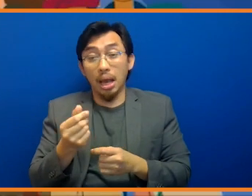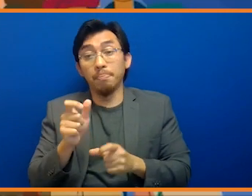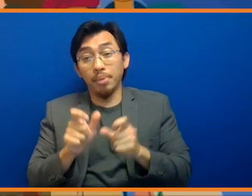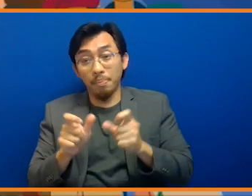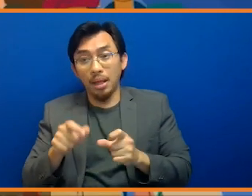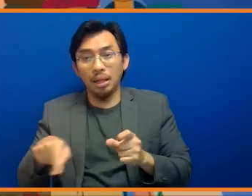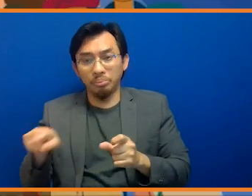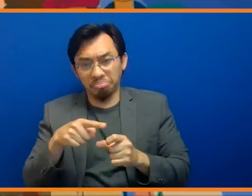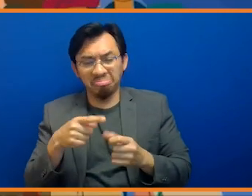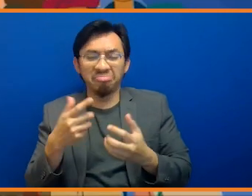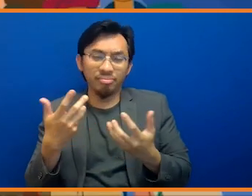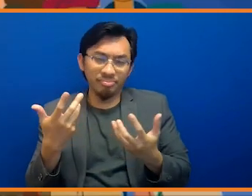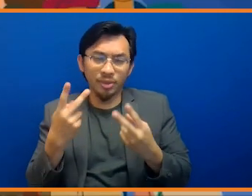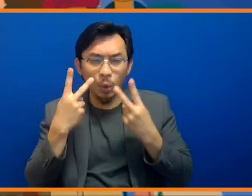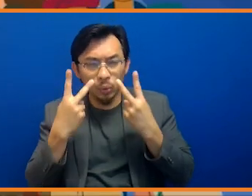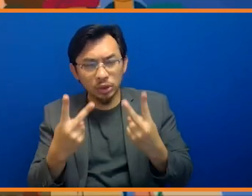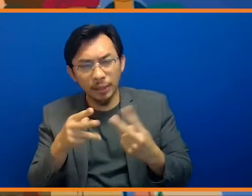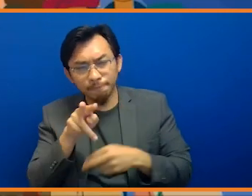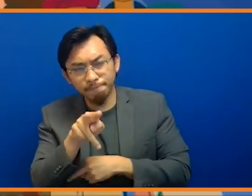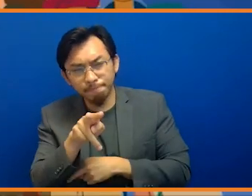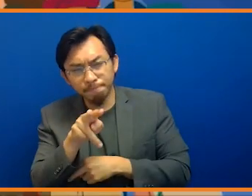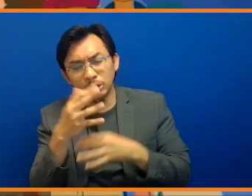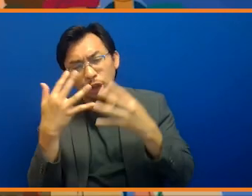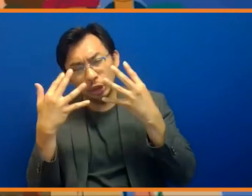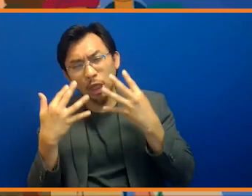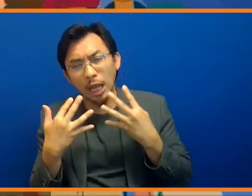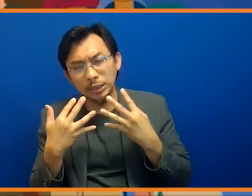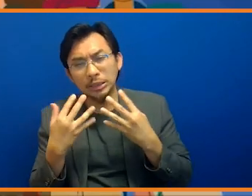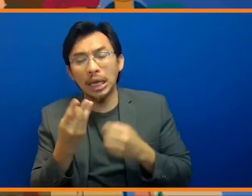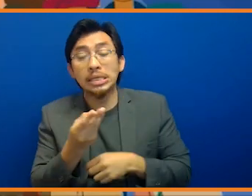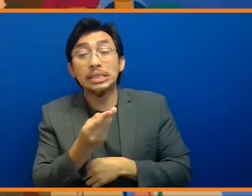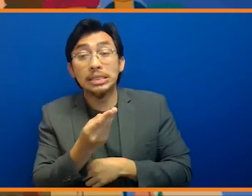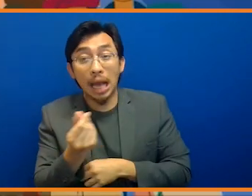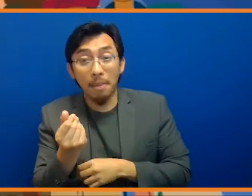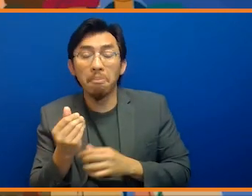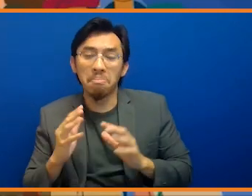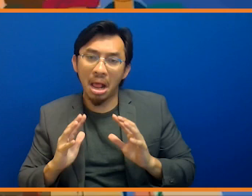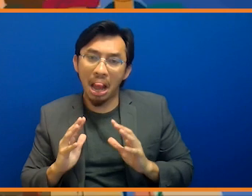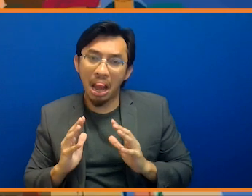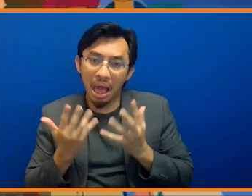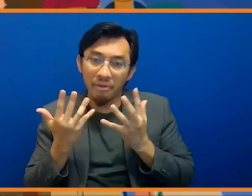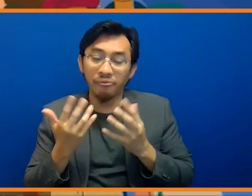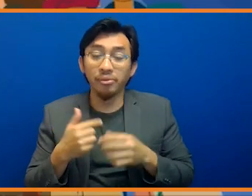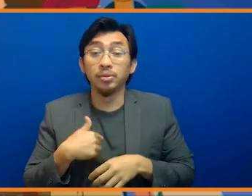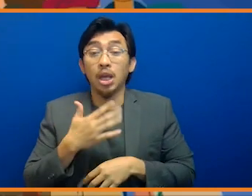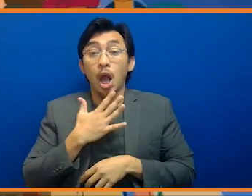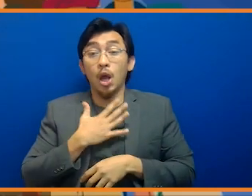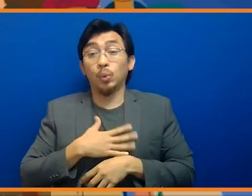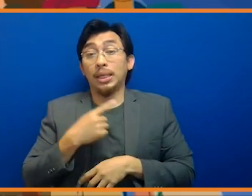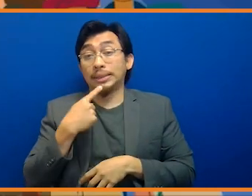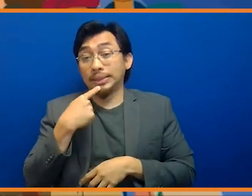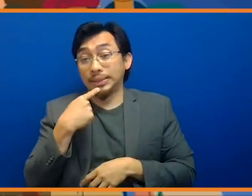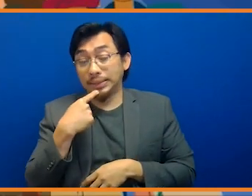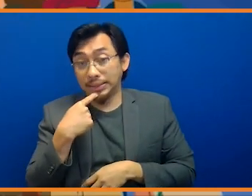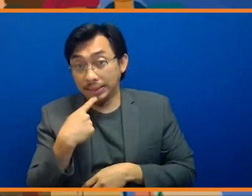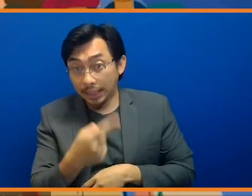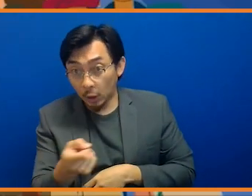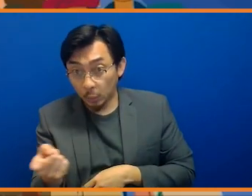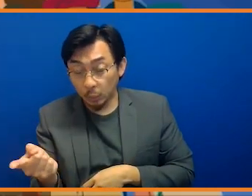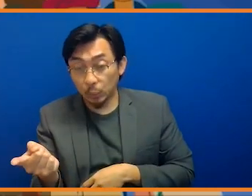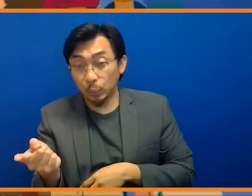people was dead, very sad. But some is survived. I want to tell you